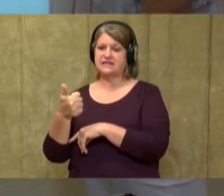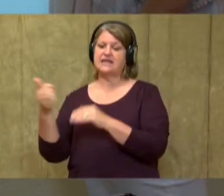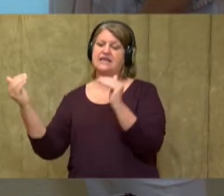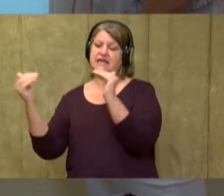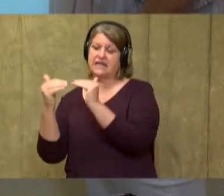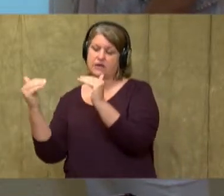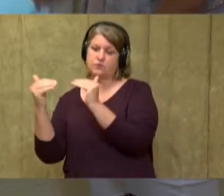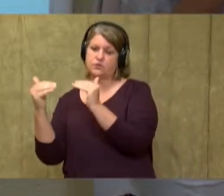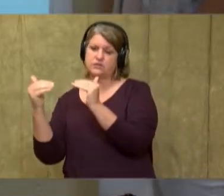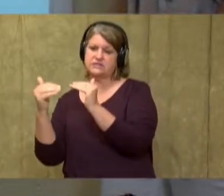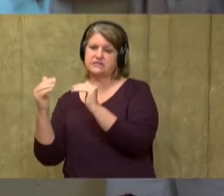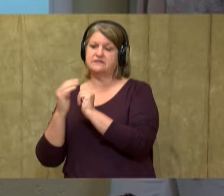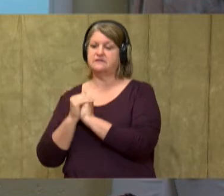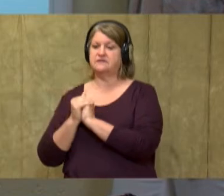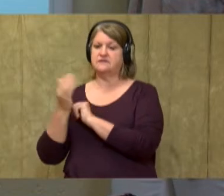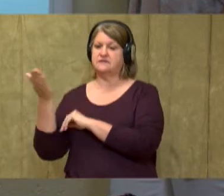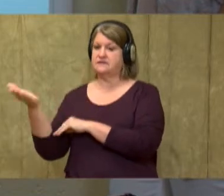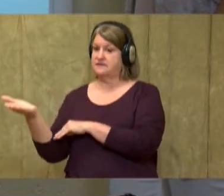equals